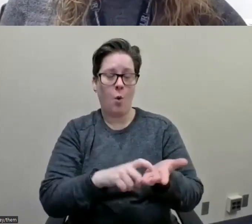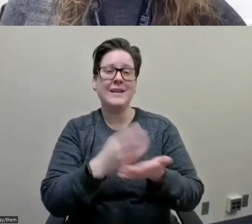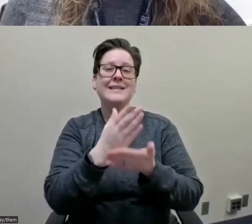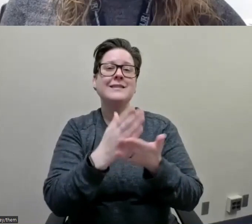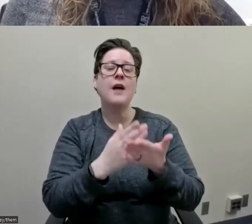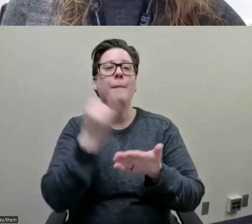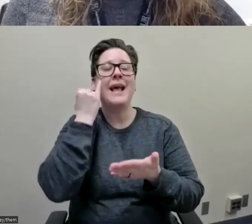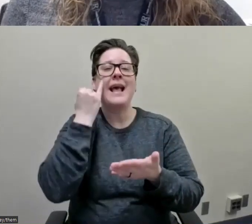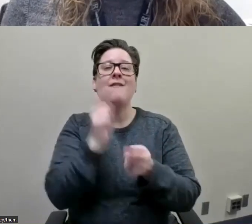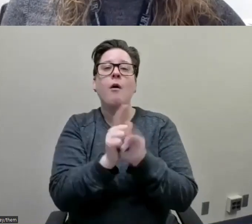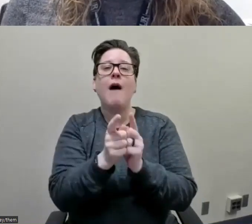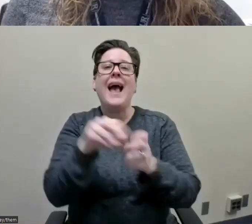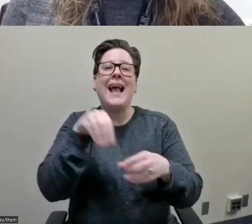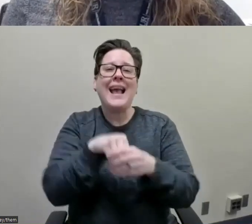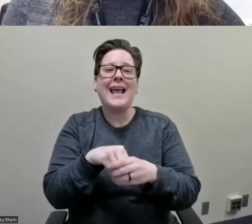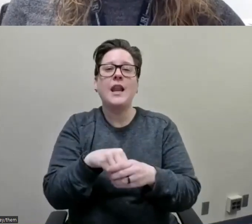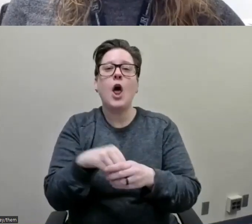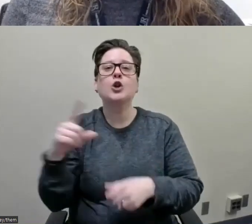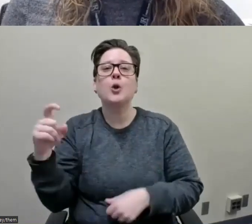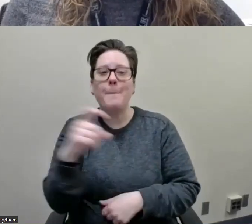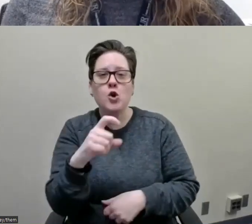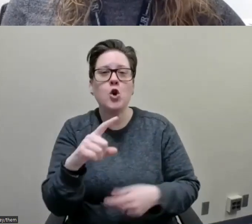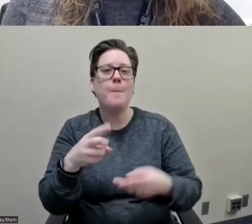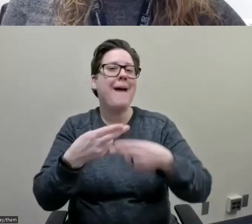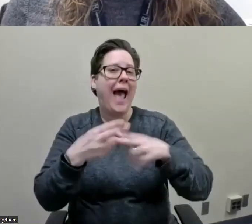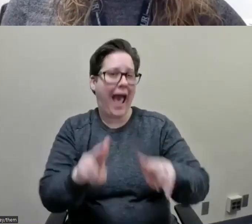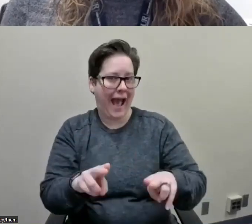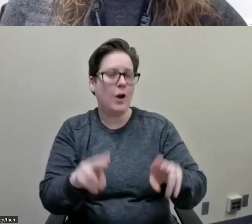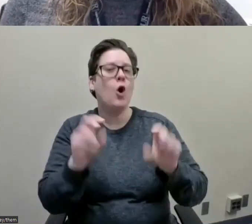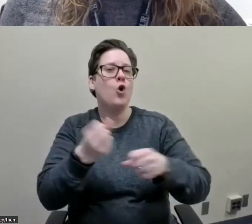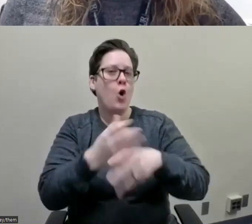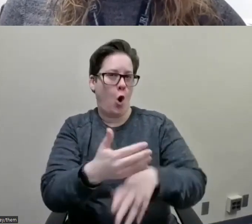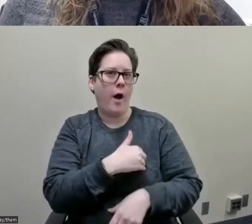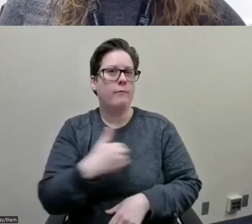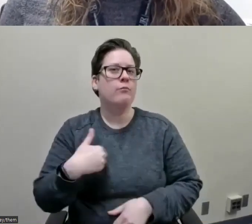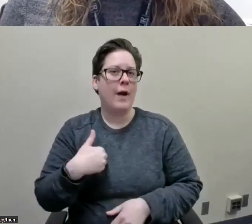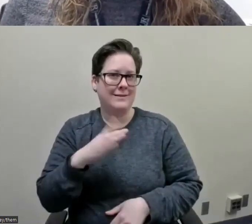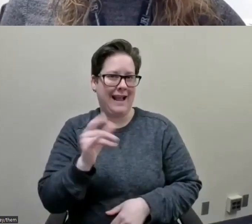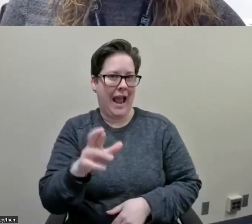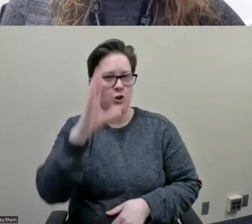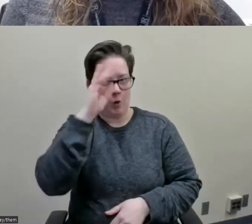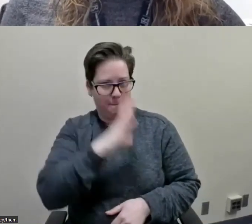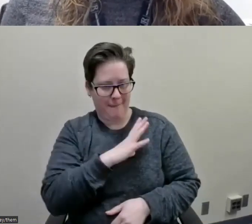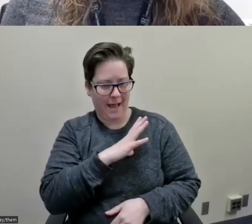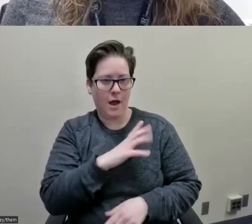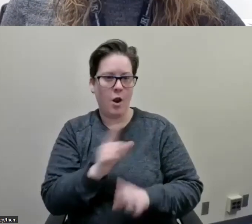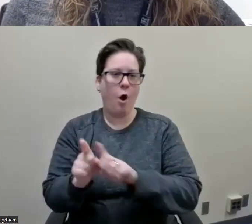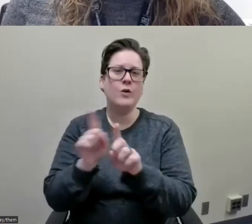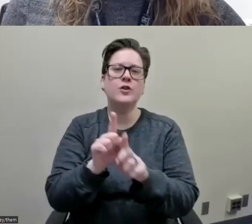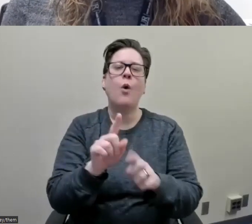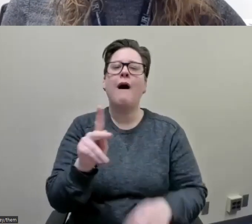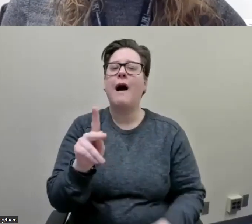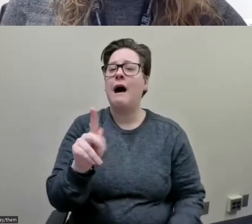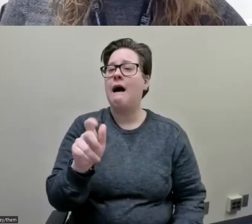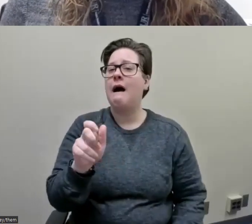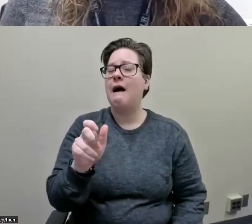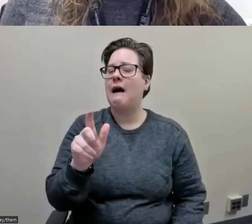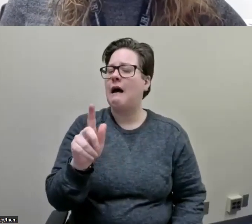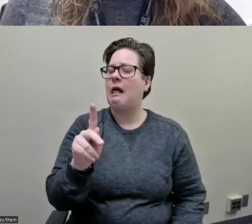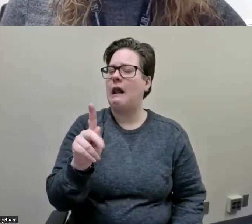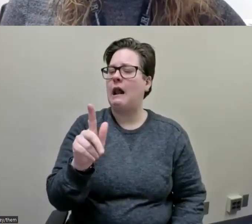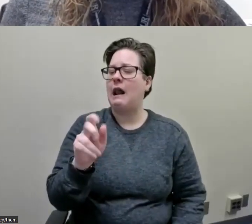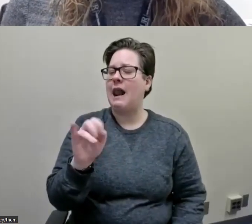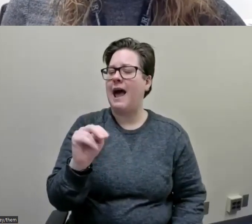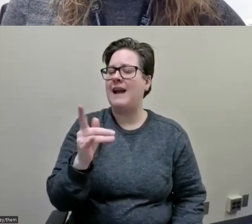germline mutations. So BRCA2 is one of those. The other thing is things like Klinefelter syndrome.